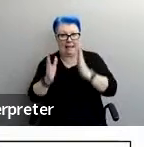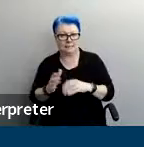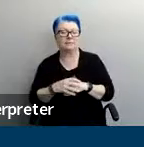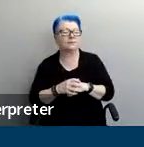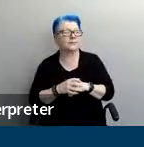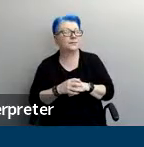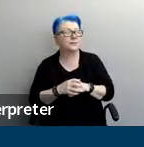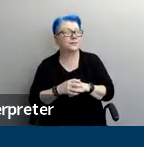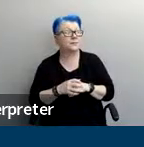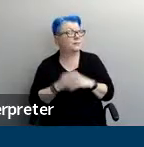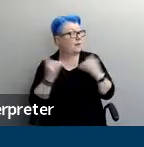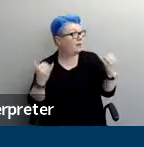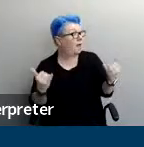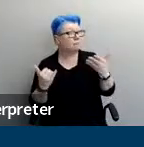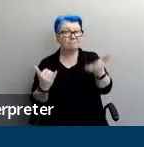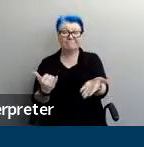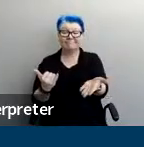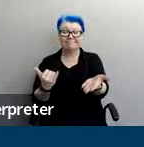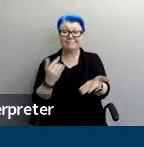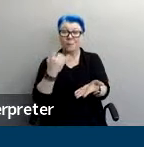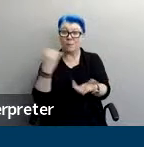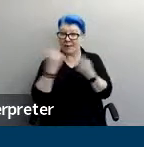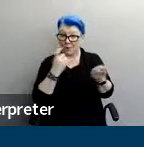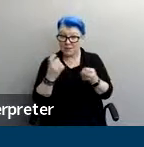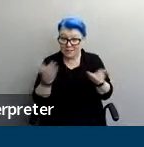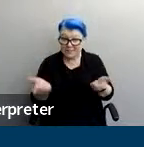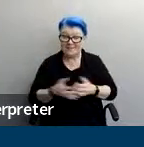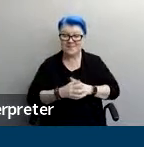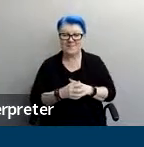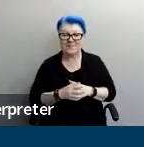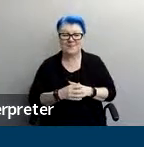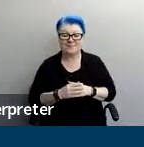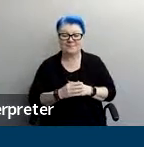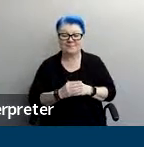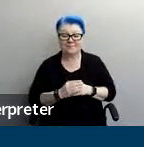And that leads us to, if you have any questions.